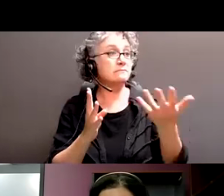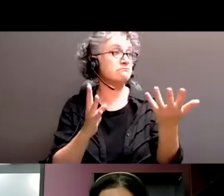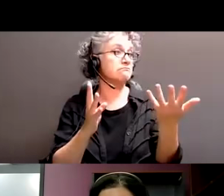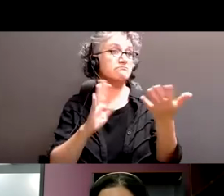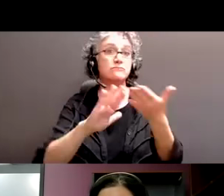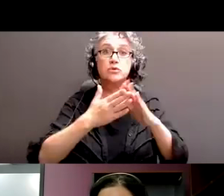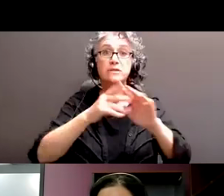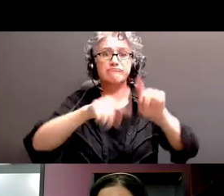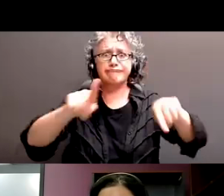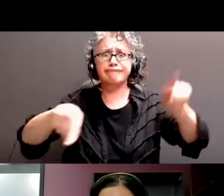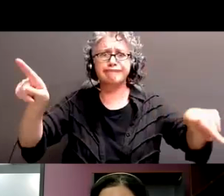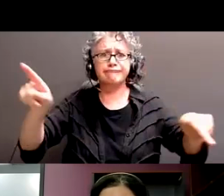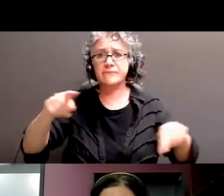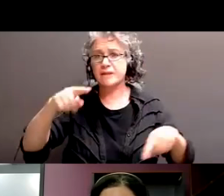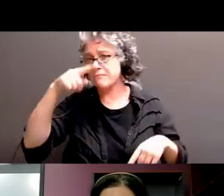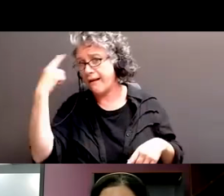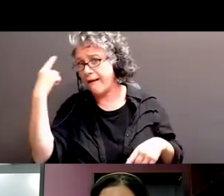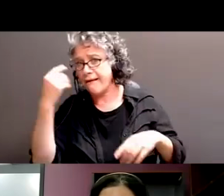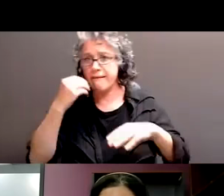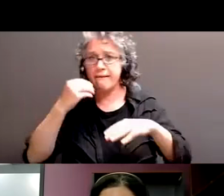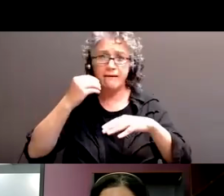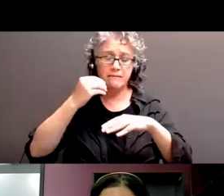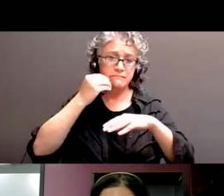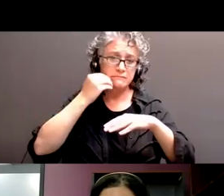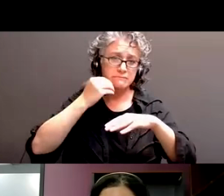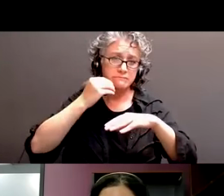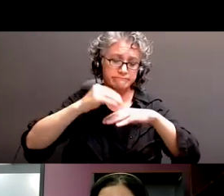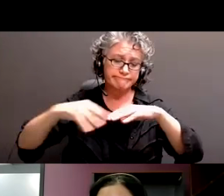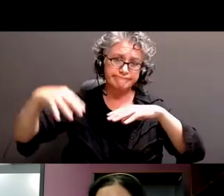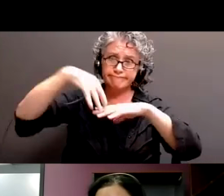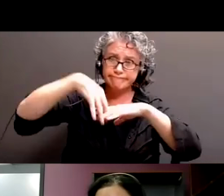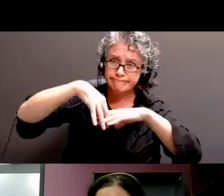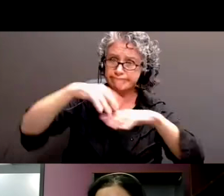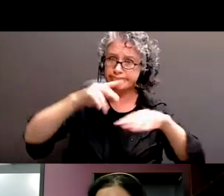immigrant communities, Black, Indigenous, persons of color,